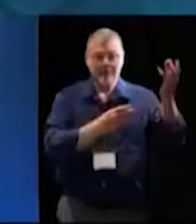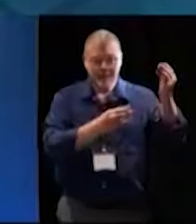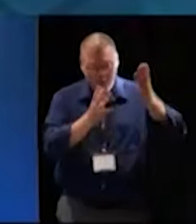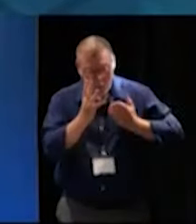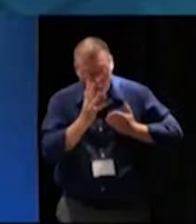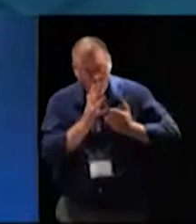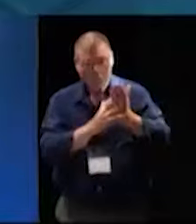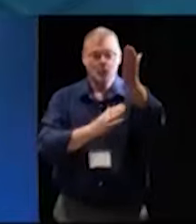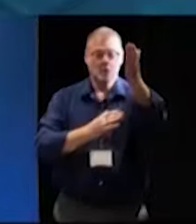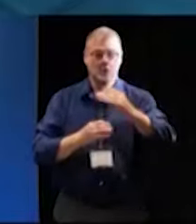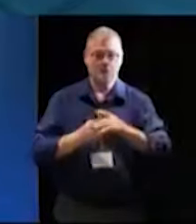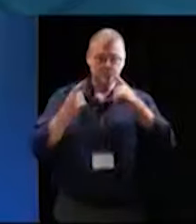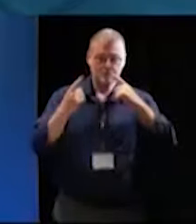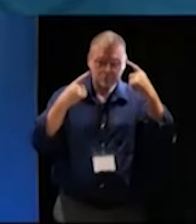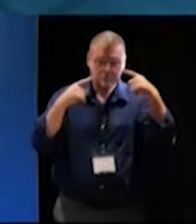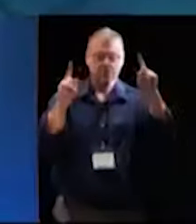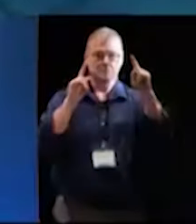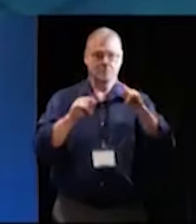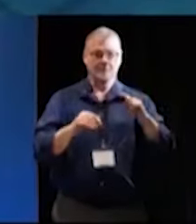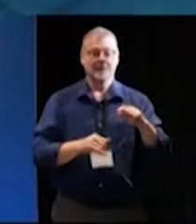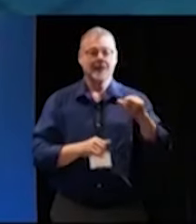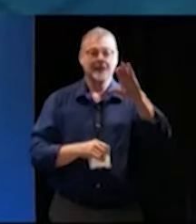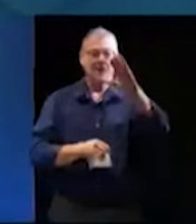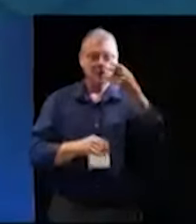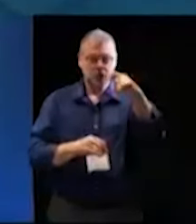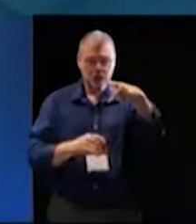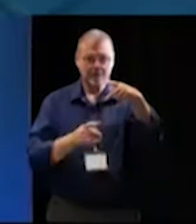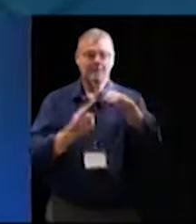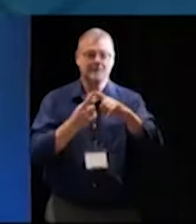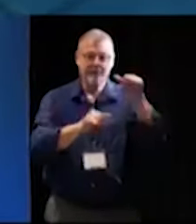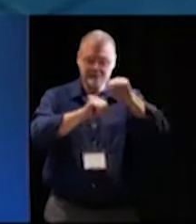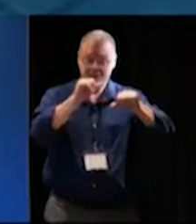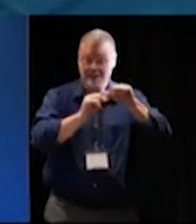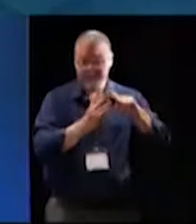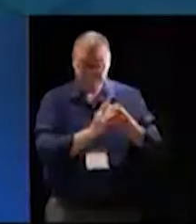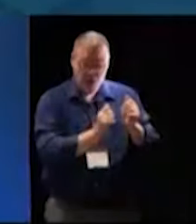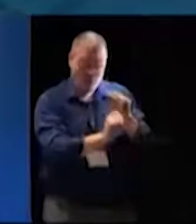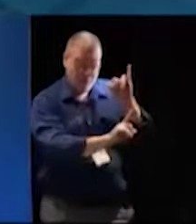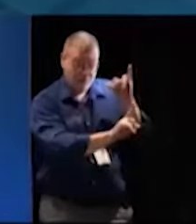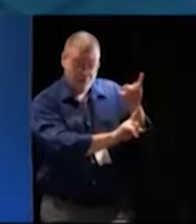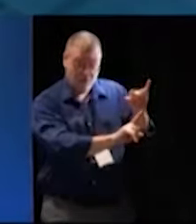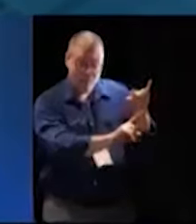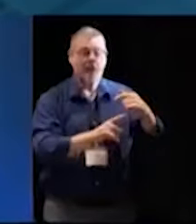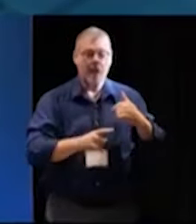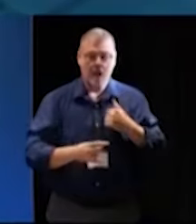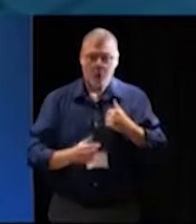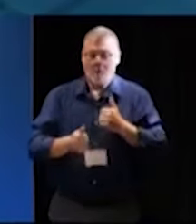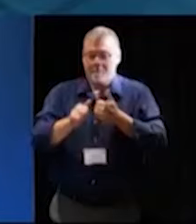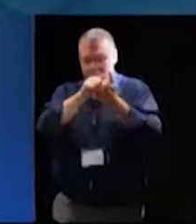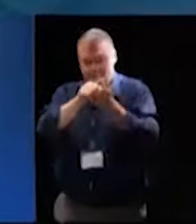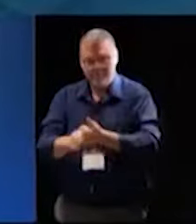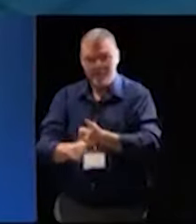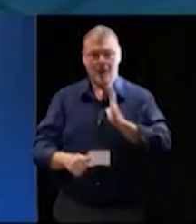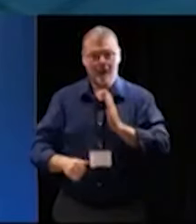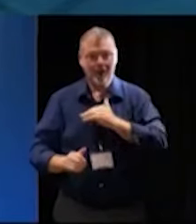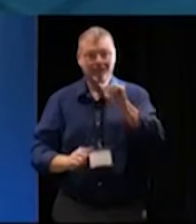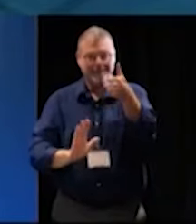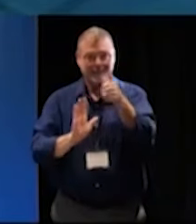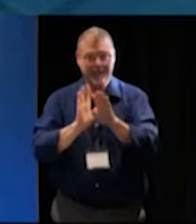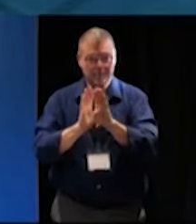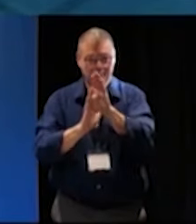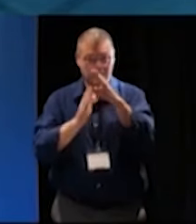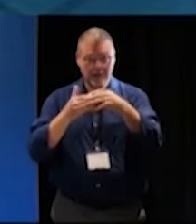through the CHIPS and Science Act, right? It started with that. Then we followed through with our own $10 billion because,